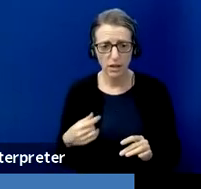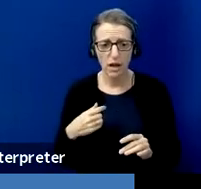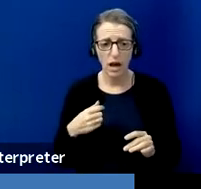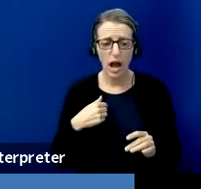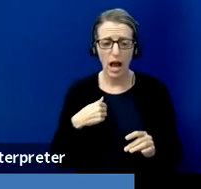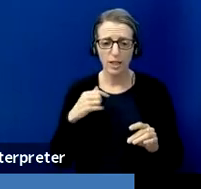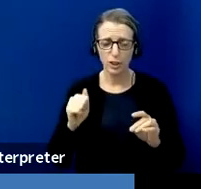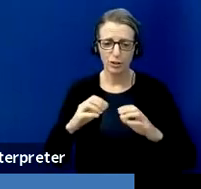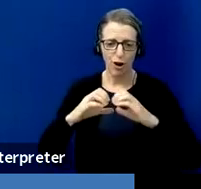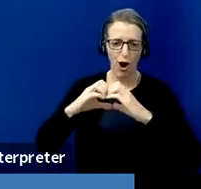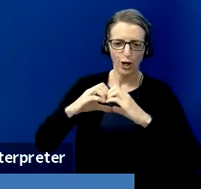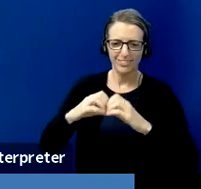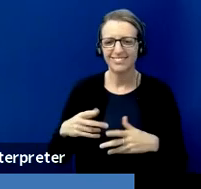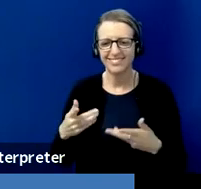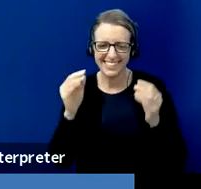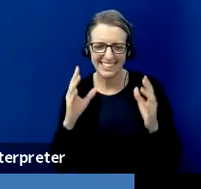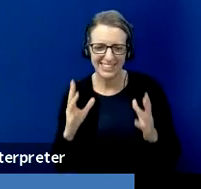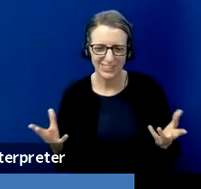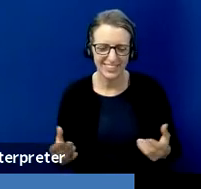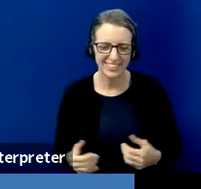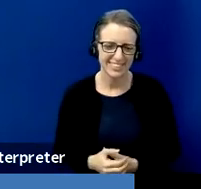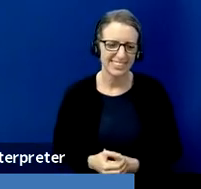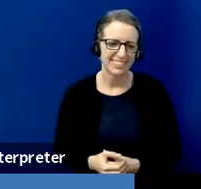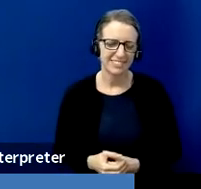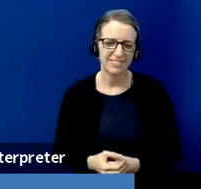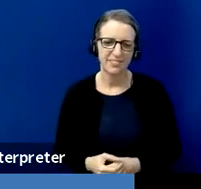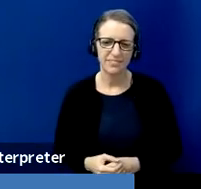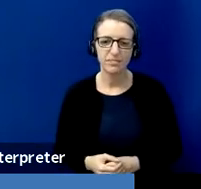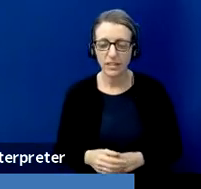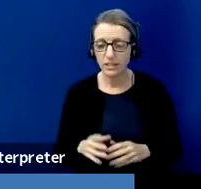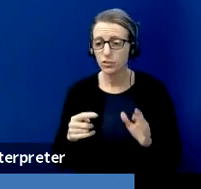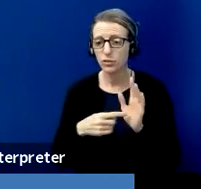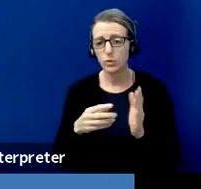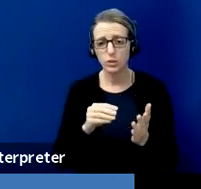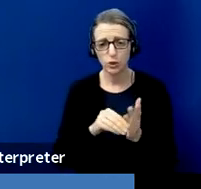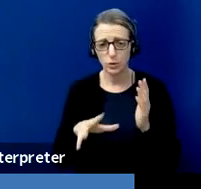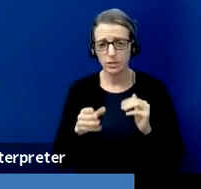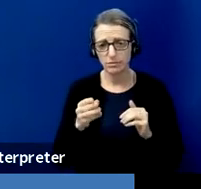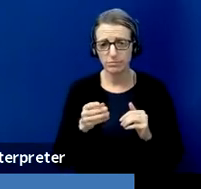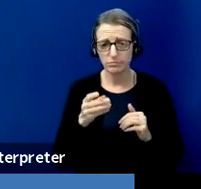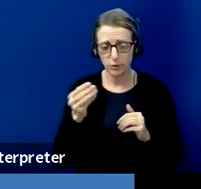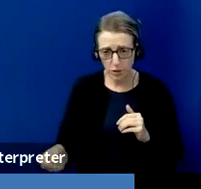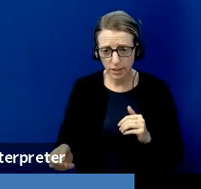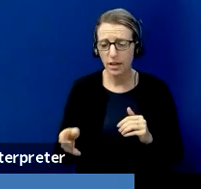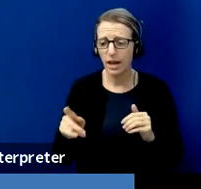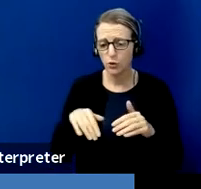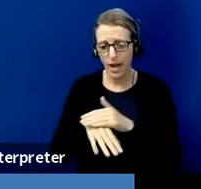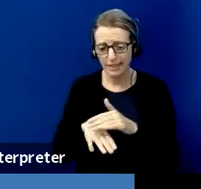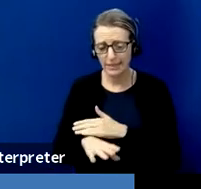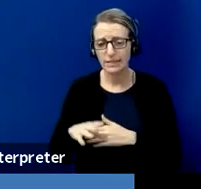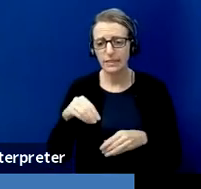teacher, etc. So that showed the student turning it in. They had to access it in their math